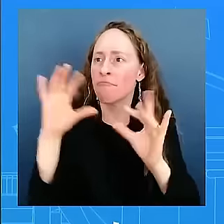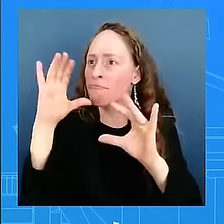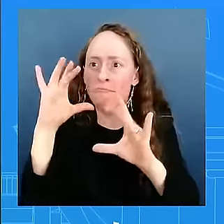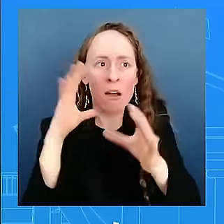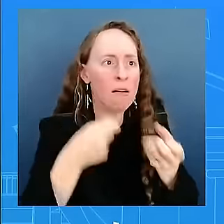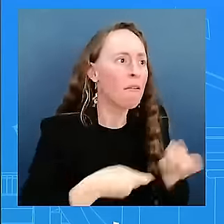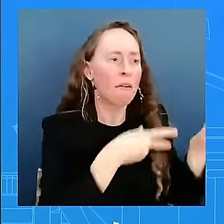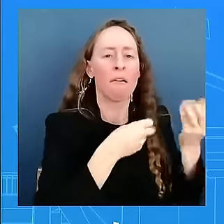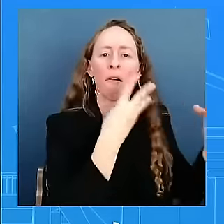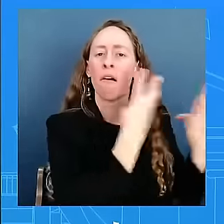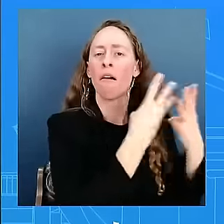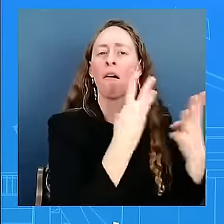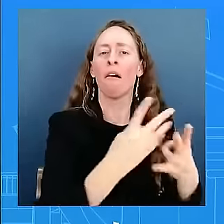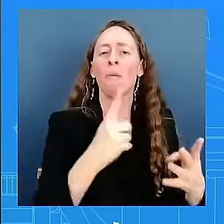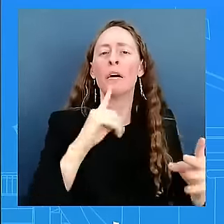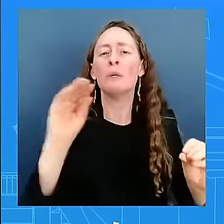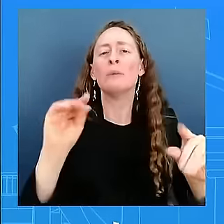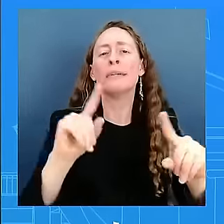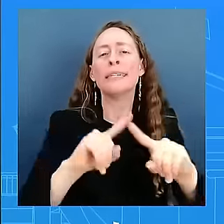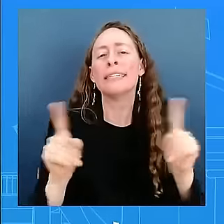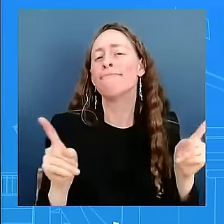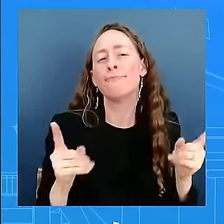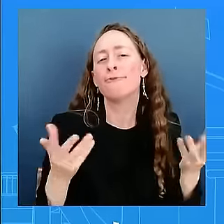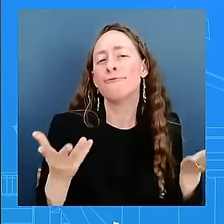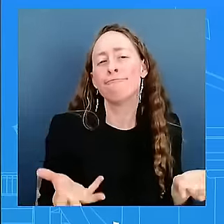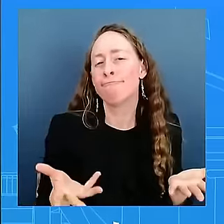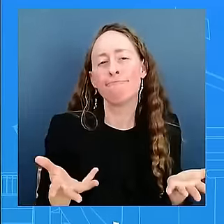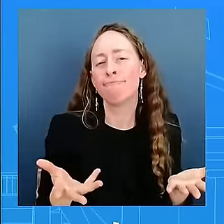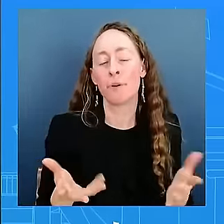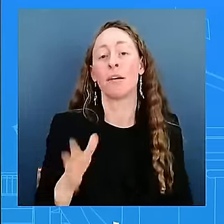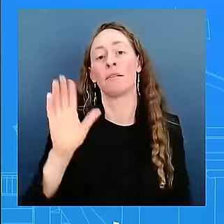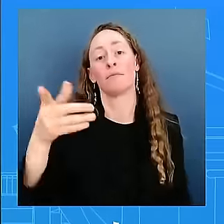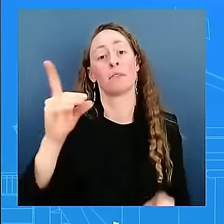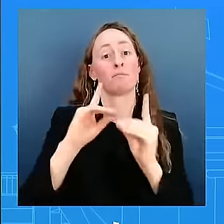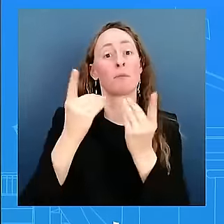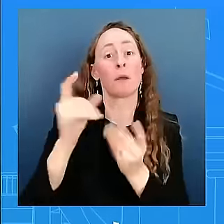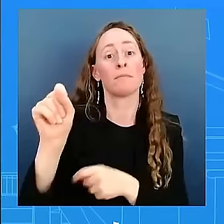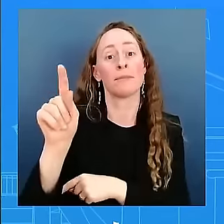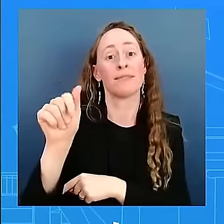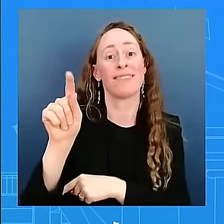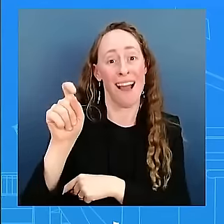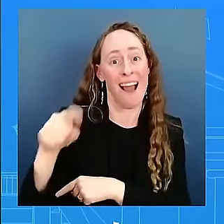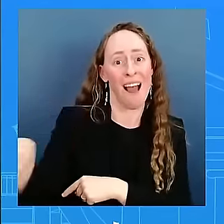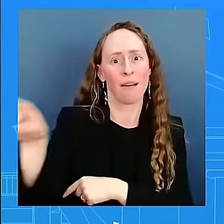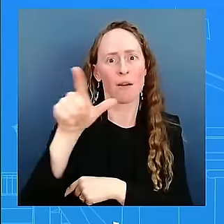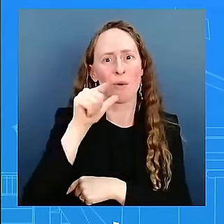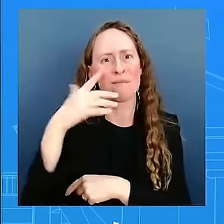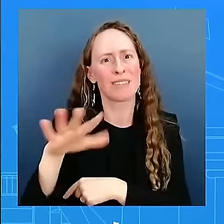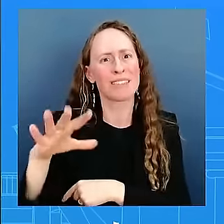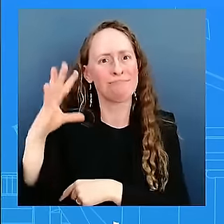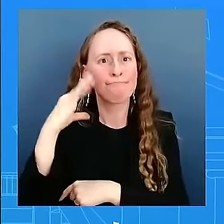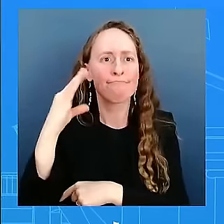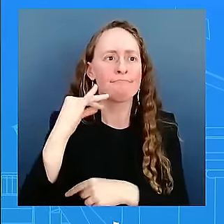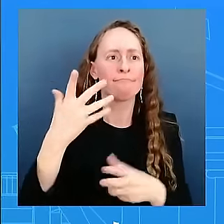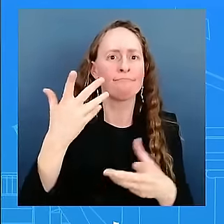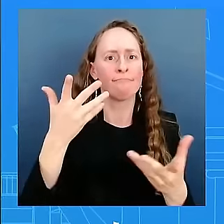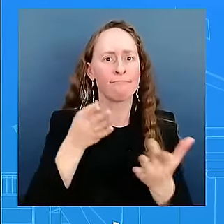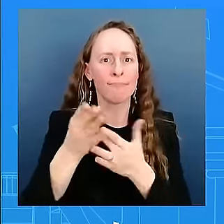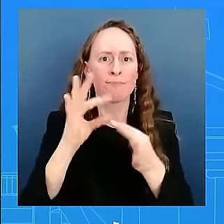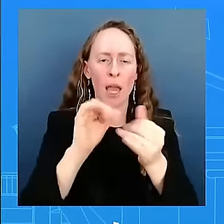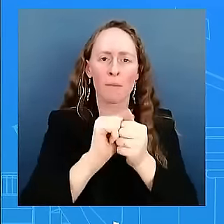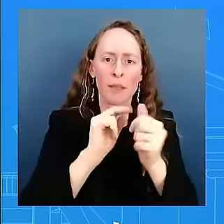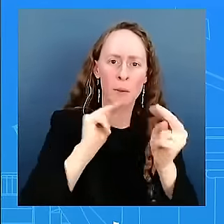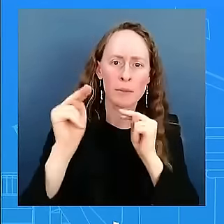hostage negotiator at the State Department, has actually pointed out that in this analysis, it is not quite as clear-cut that the evidence